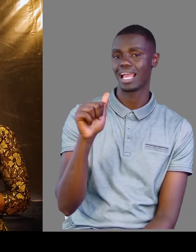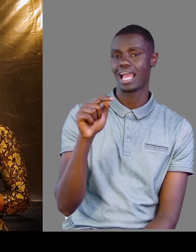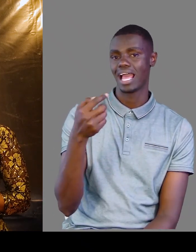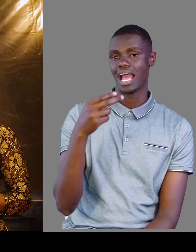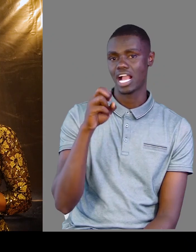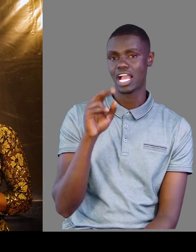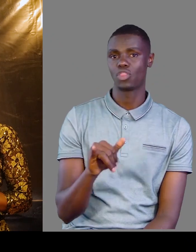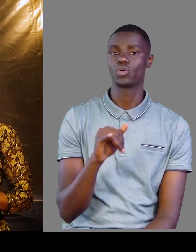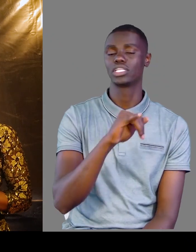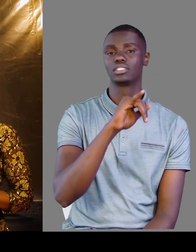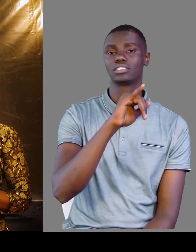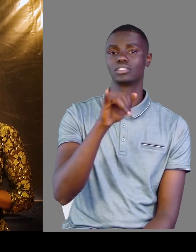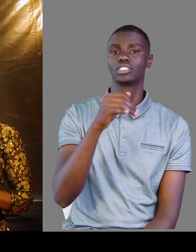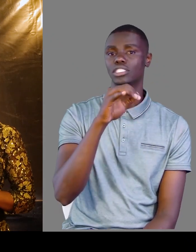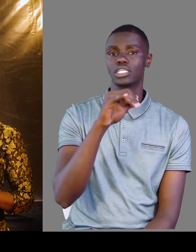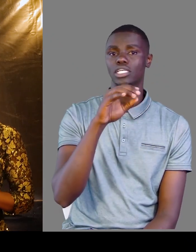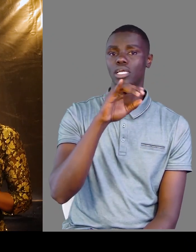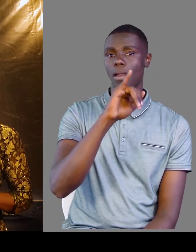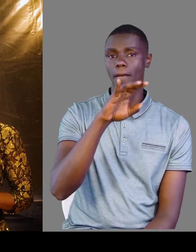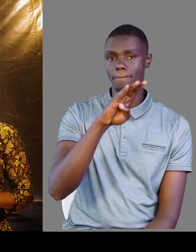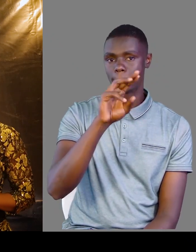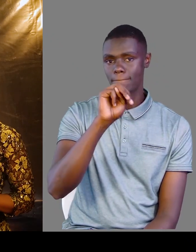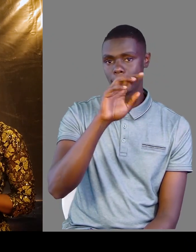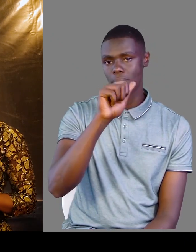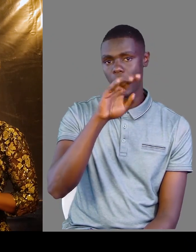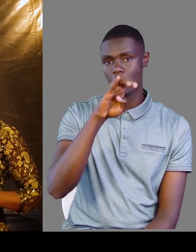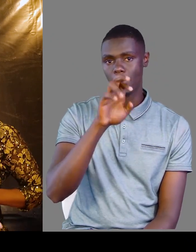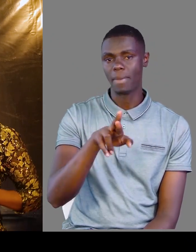Iyani, Donjo Maber. Unajua